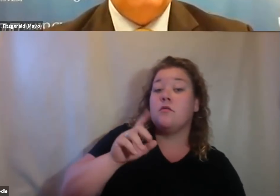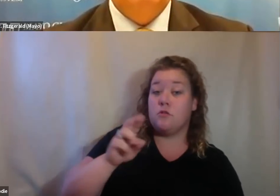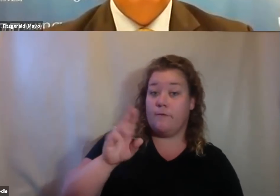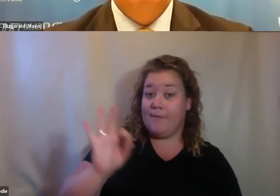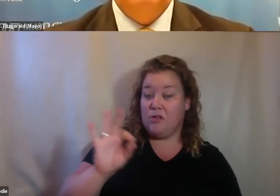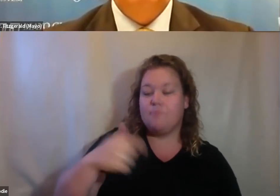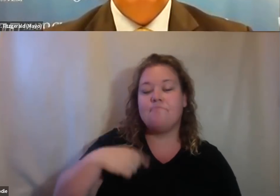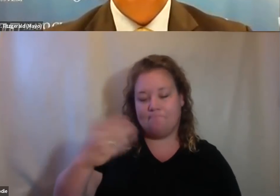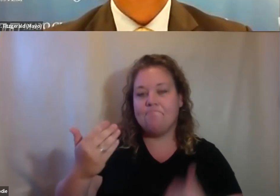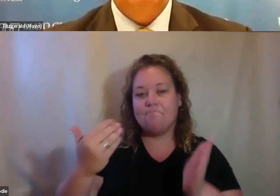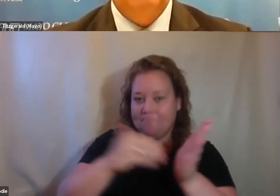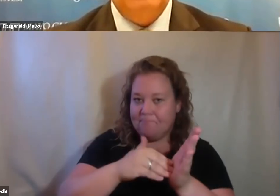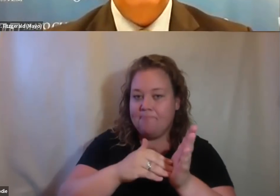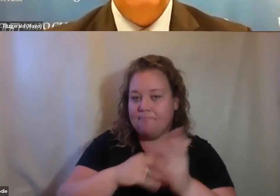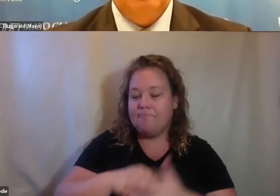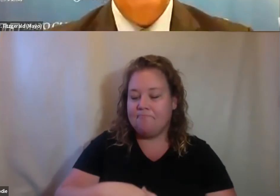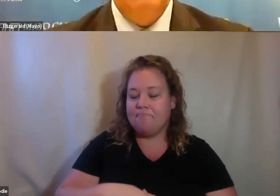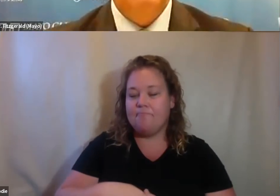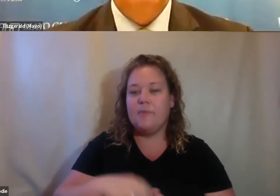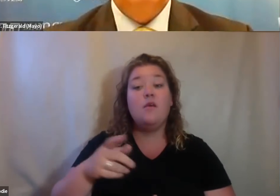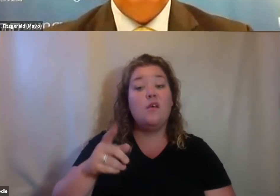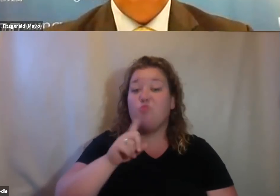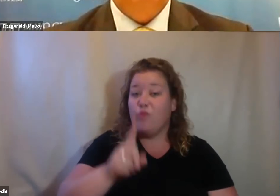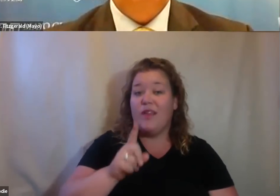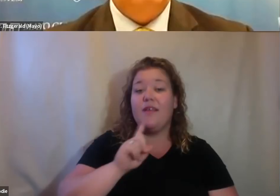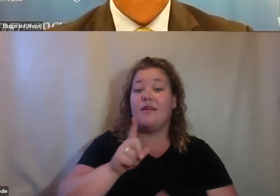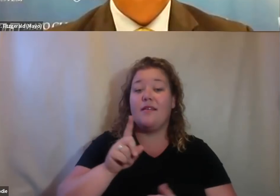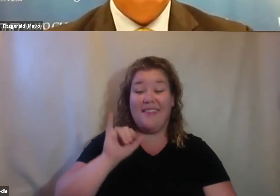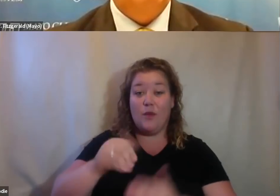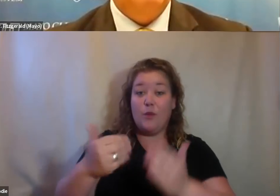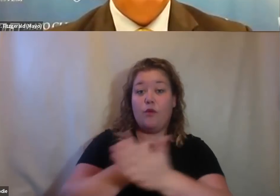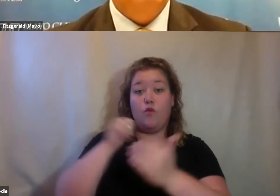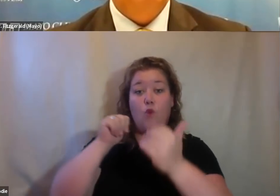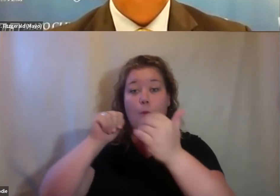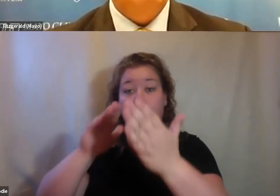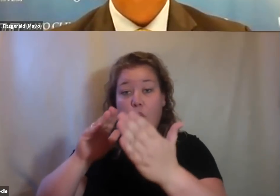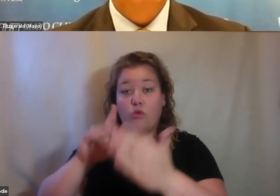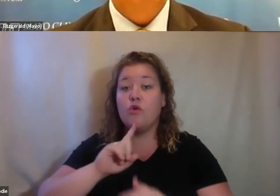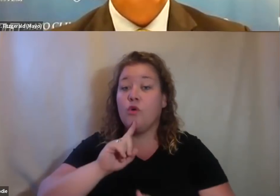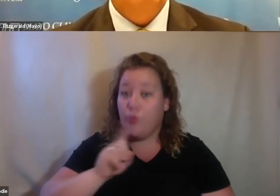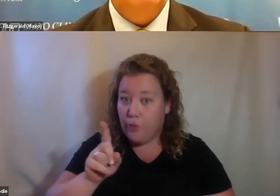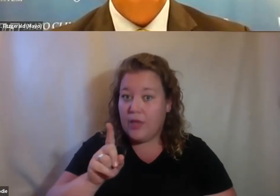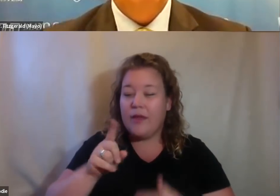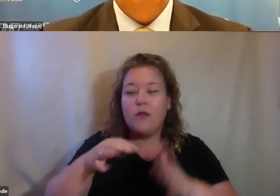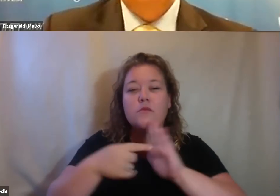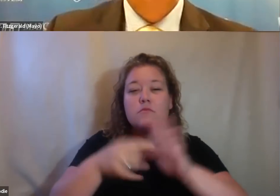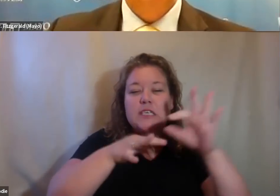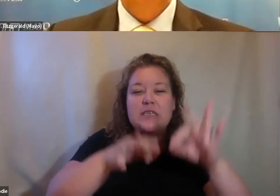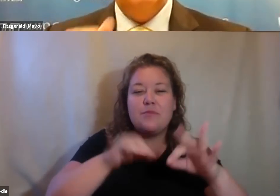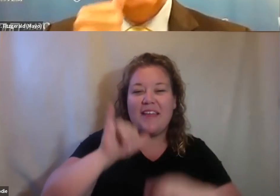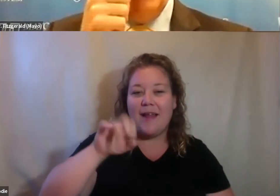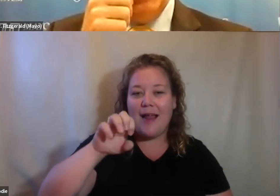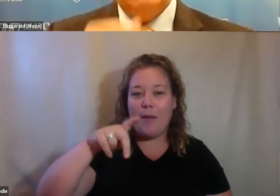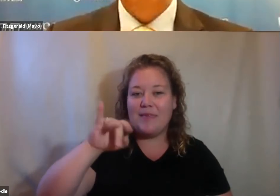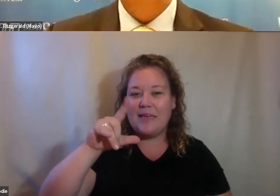closely follows the local epidemiology. It follows where the virus is over a period of a week, and we